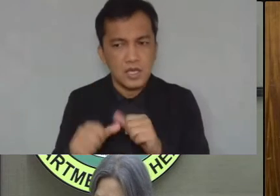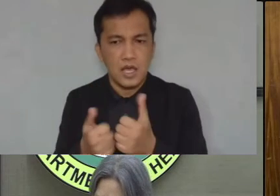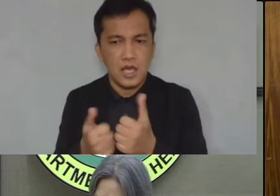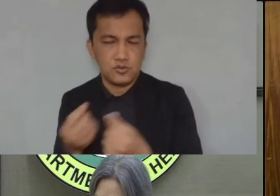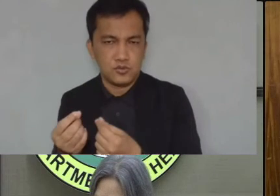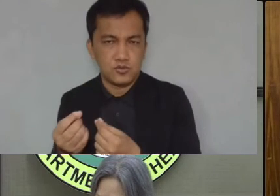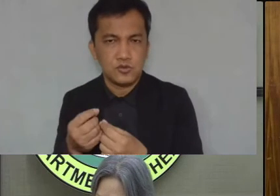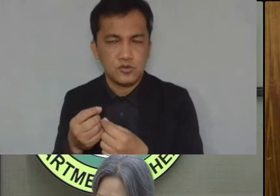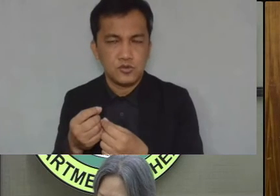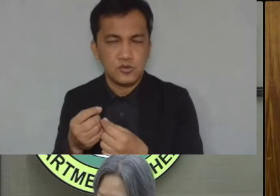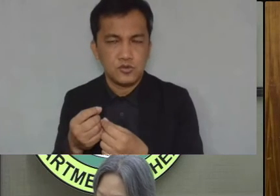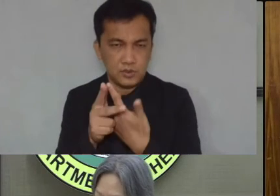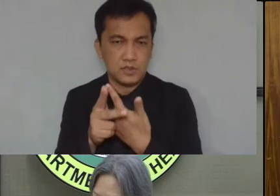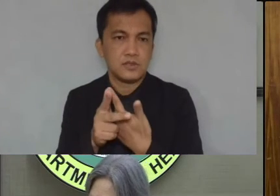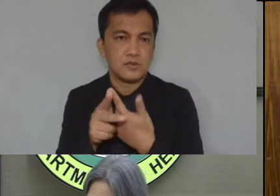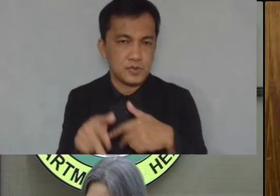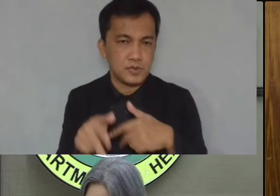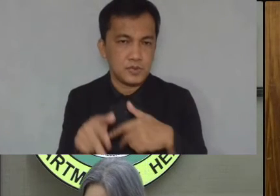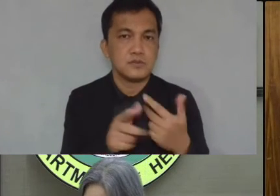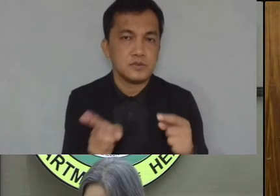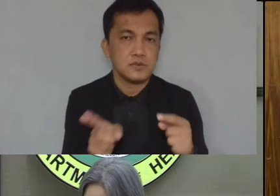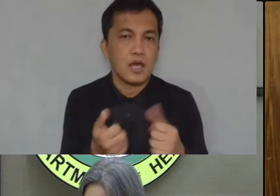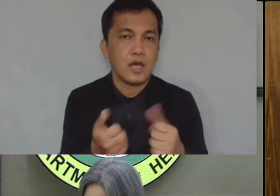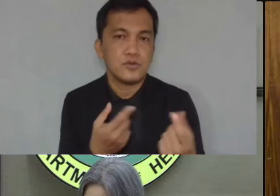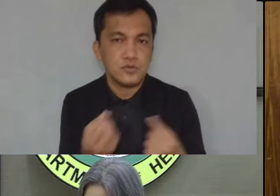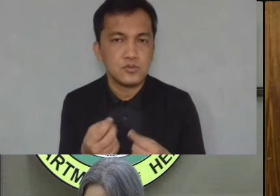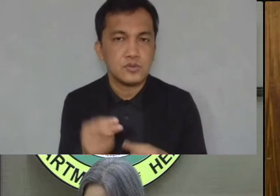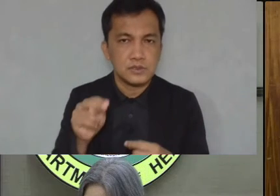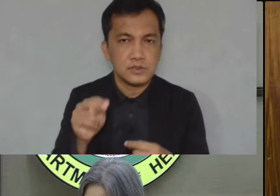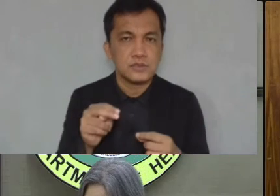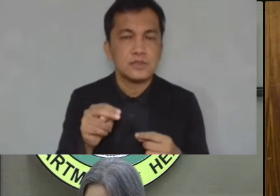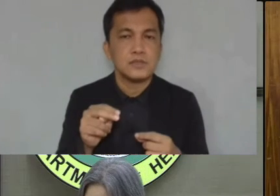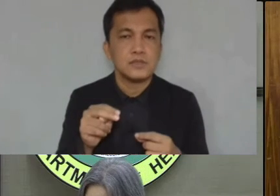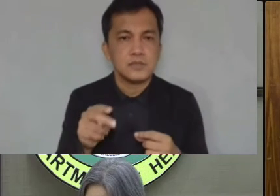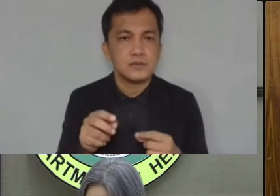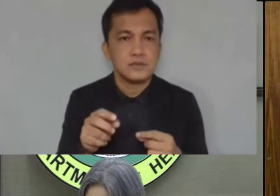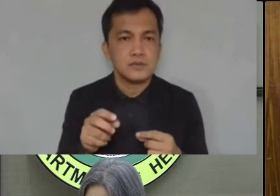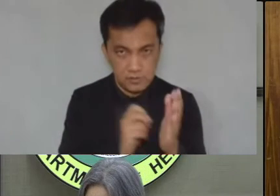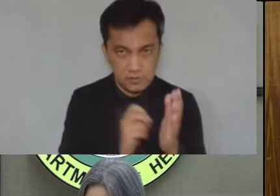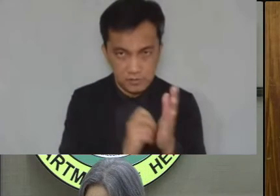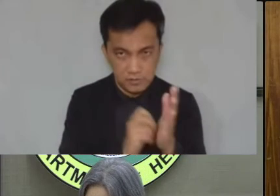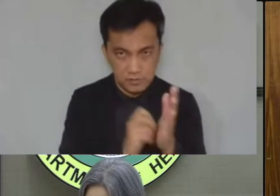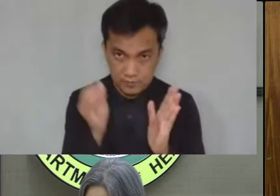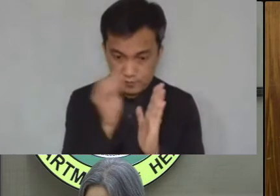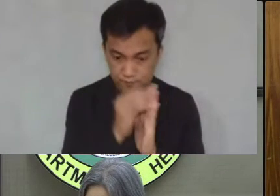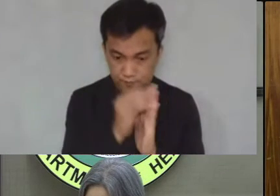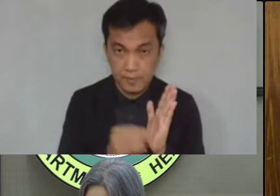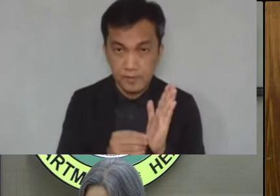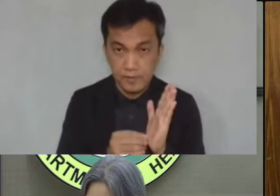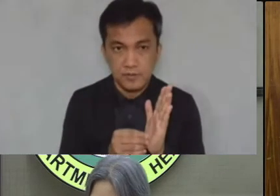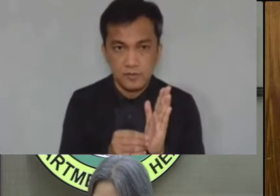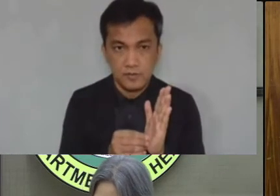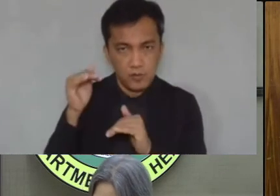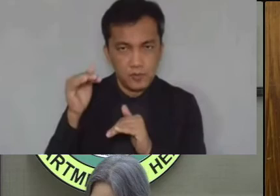articles. So they tell us how did we do a virtual OSCE. This is how we did it, Zoom breakout room, etc. So we need those kinds of